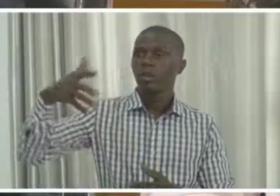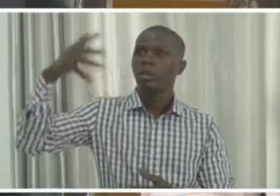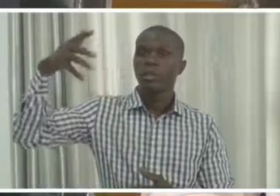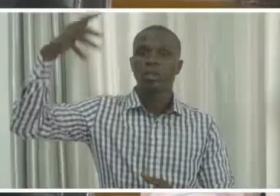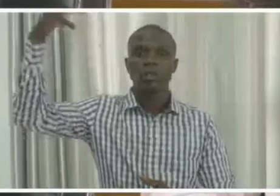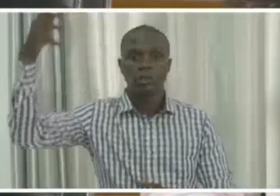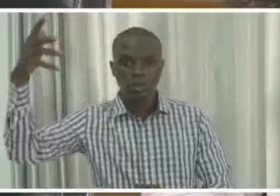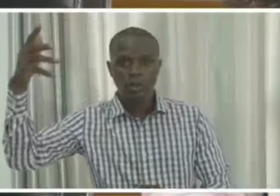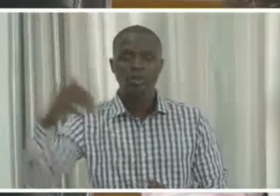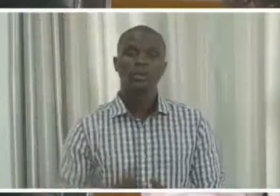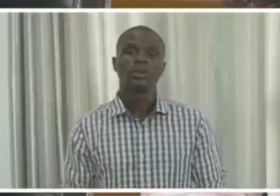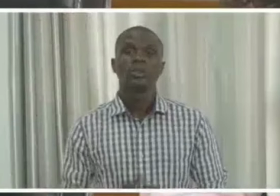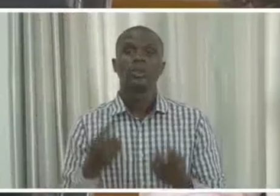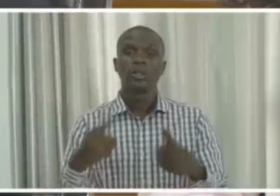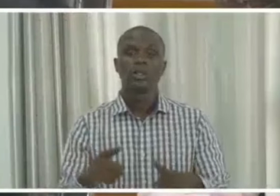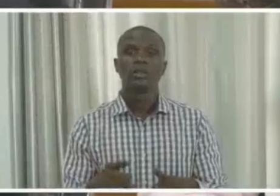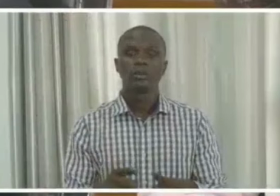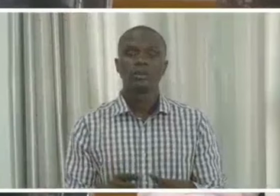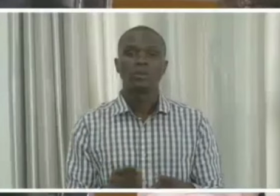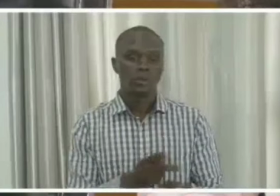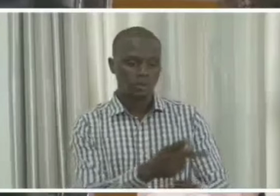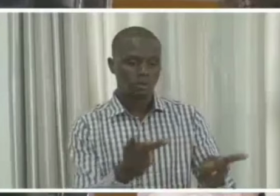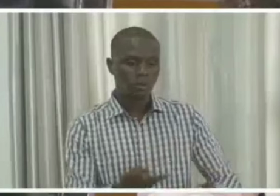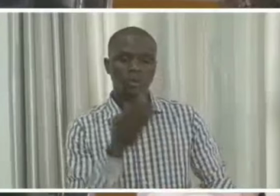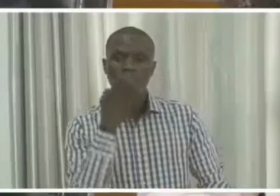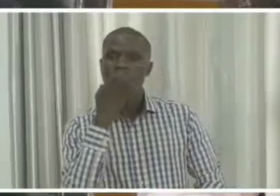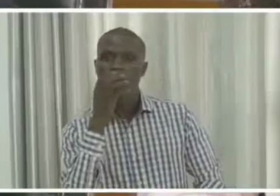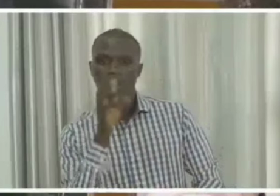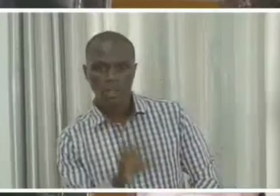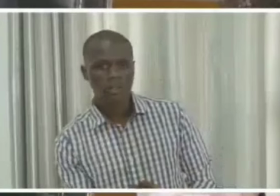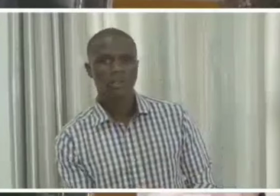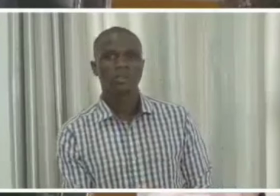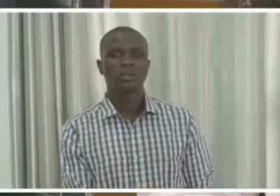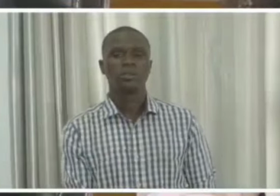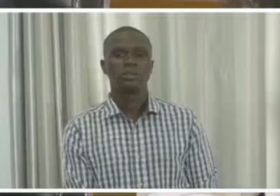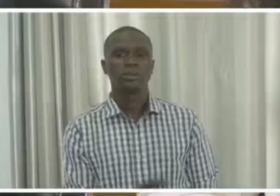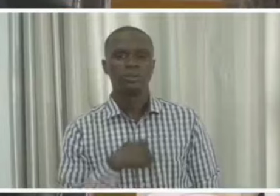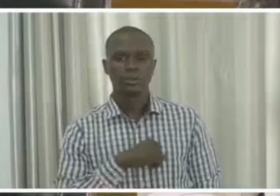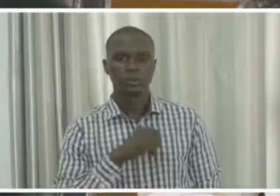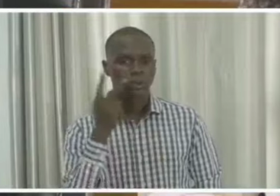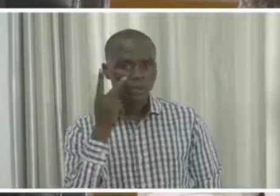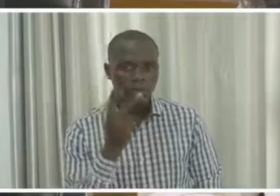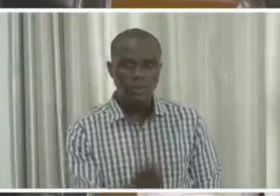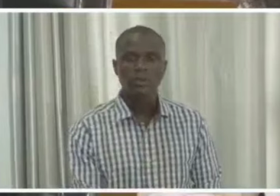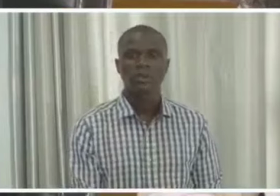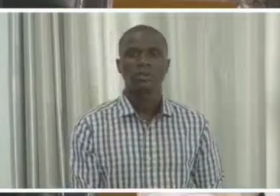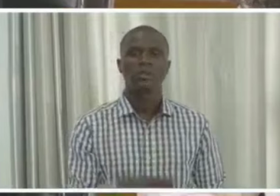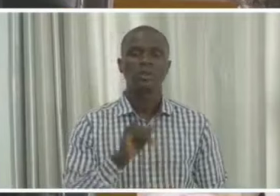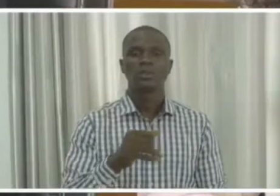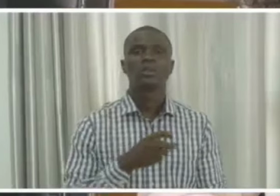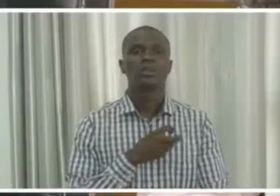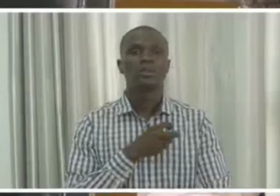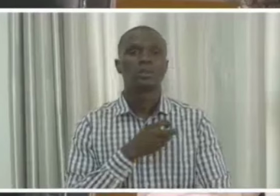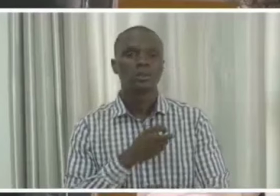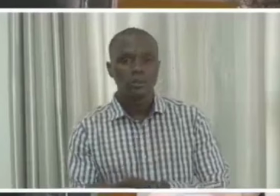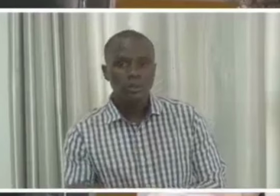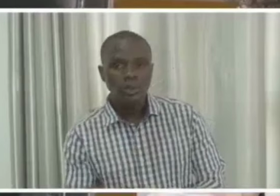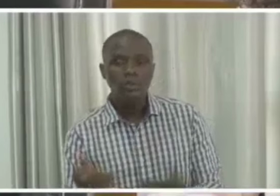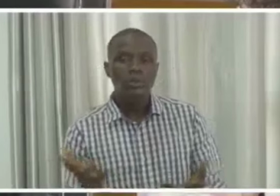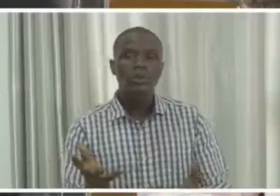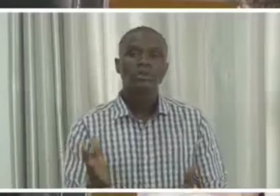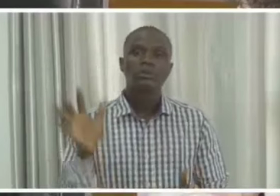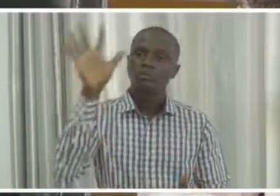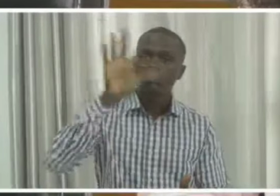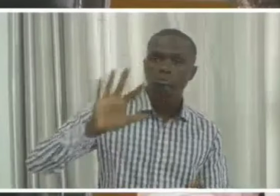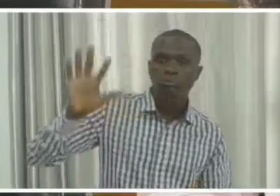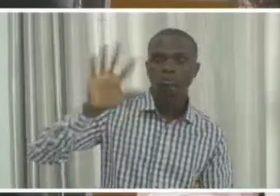where they make the heat, the place they warm more and more extra. And then they hamburg the climate. The hamburg will stay in, they